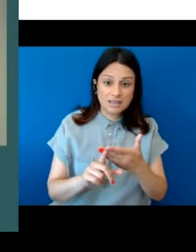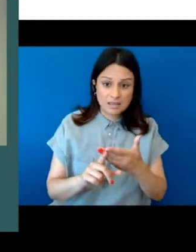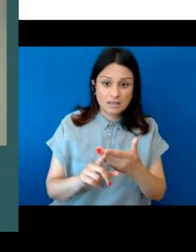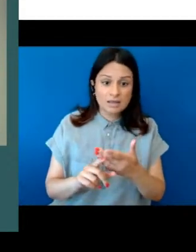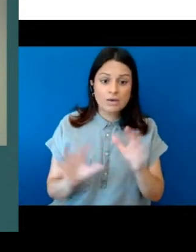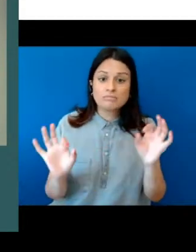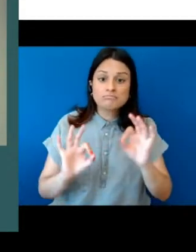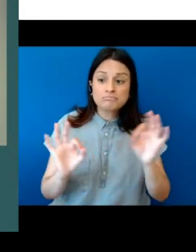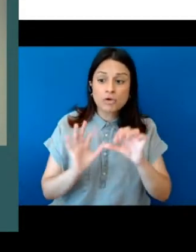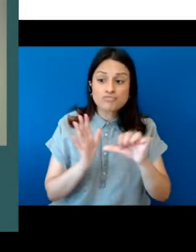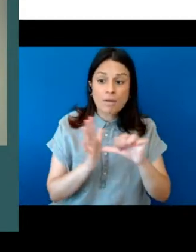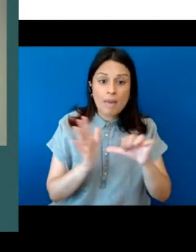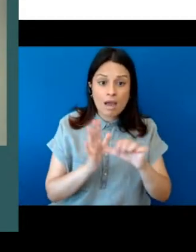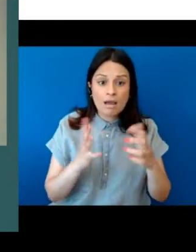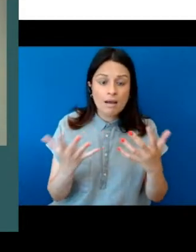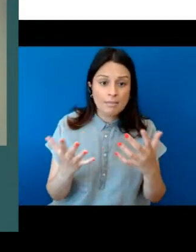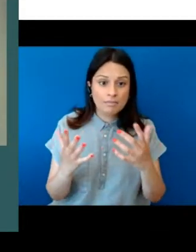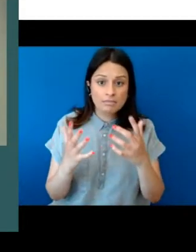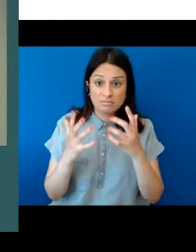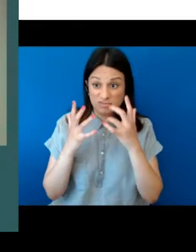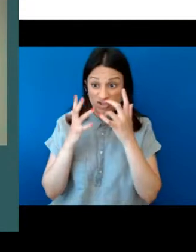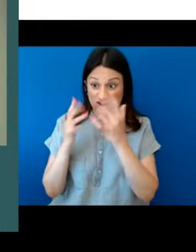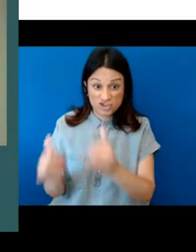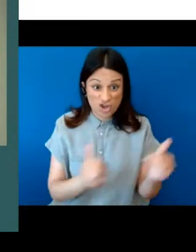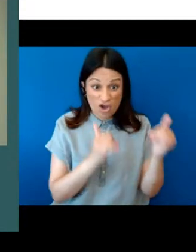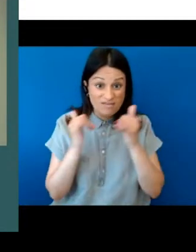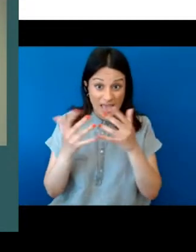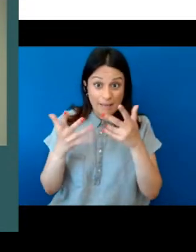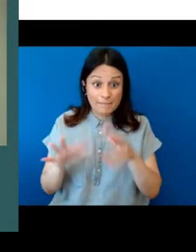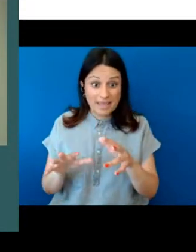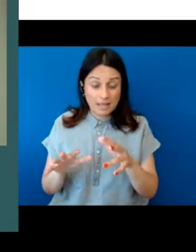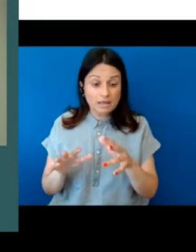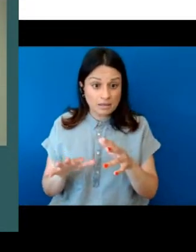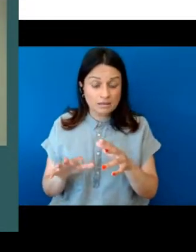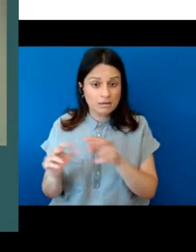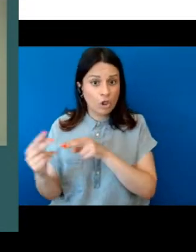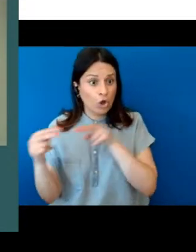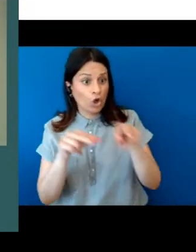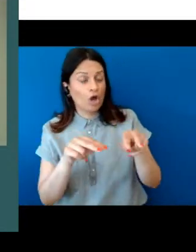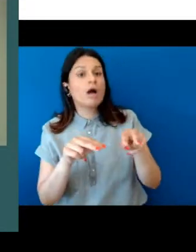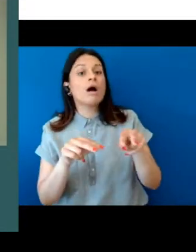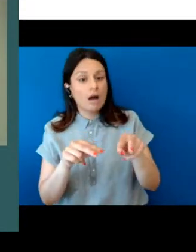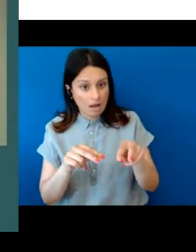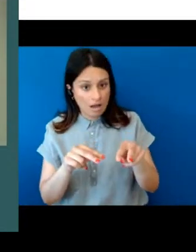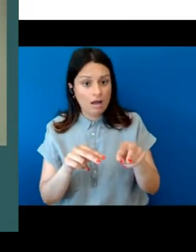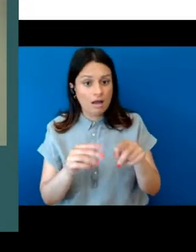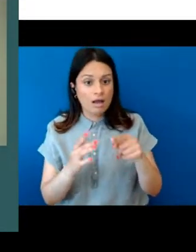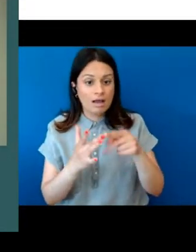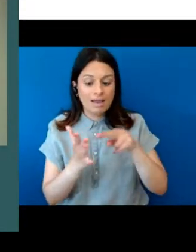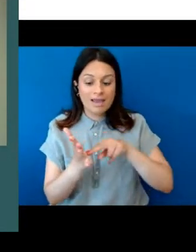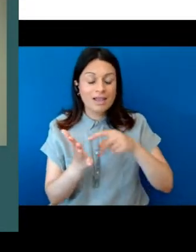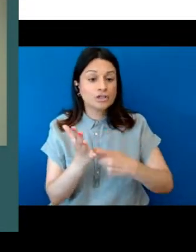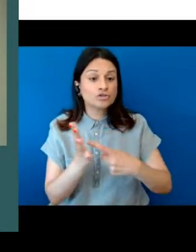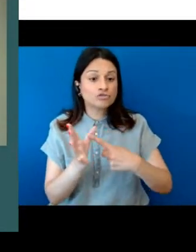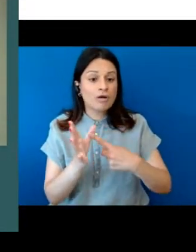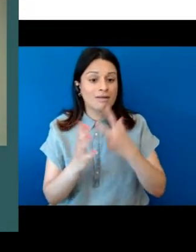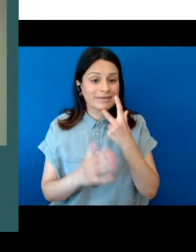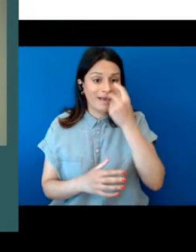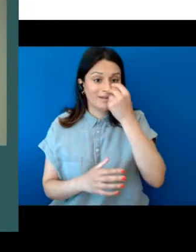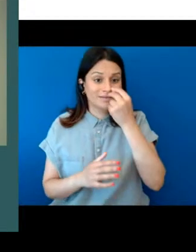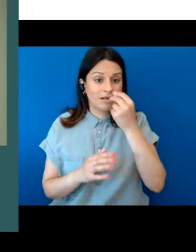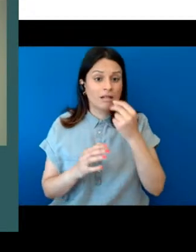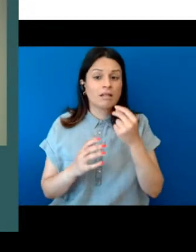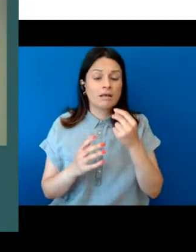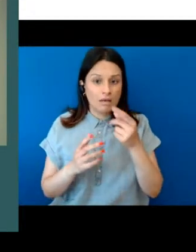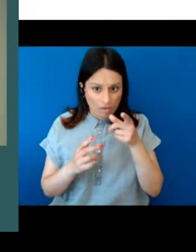are surveys looking at this, retrospective surveys. So adding an intranasal corticosteroid that's non-absorbed, I think, would